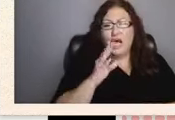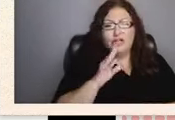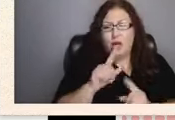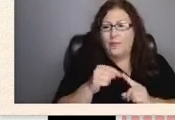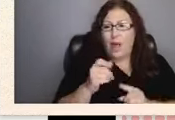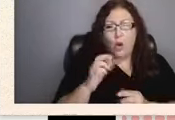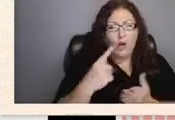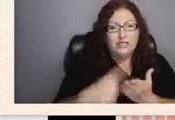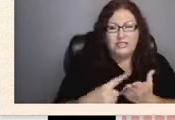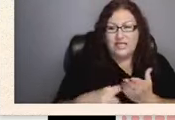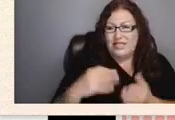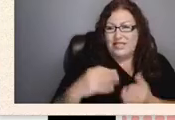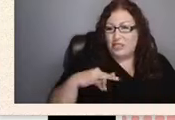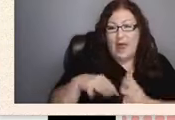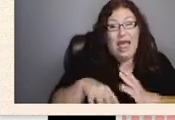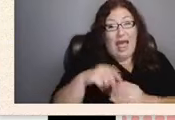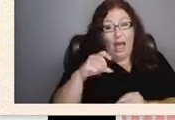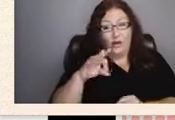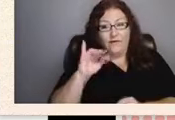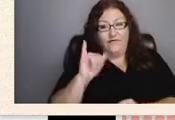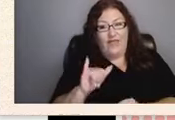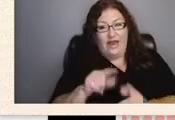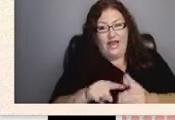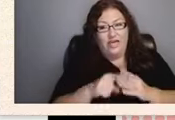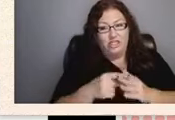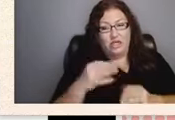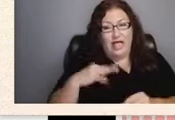eligibility outside of the initial eligibility and staffing.